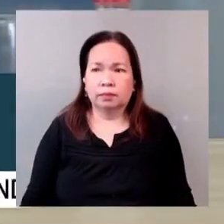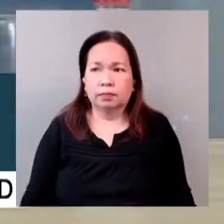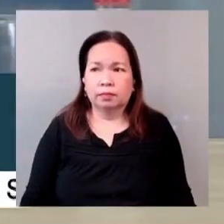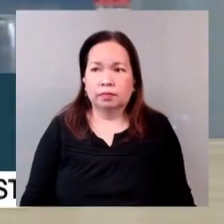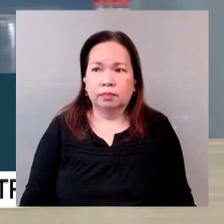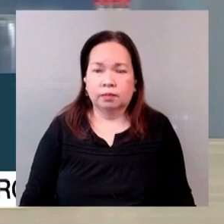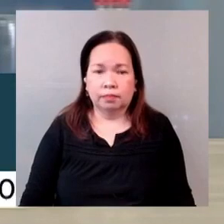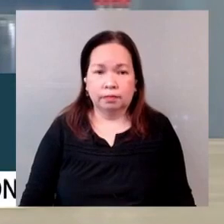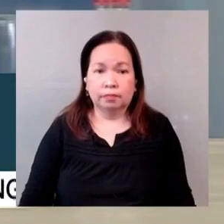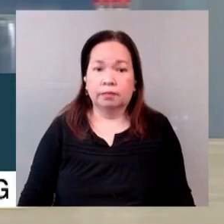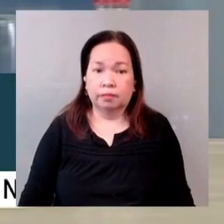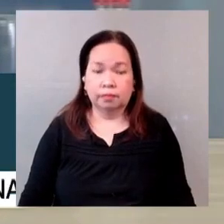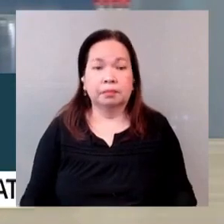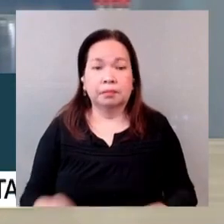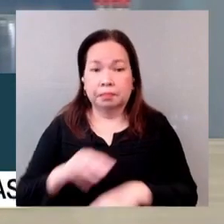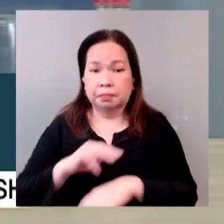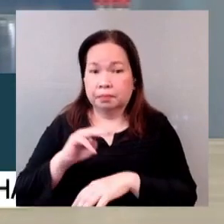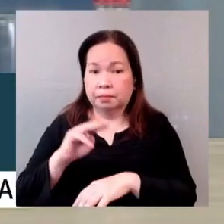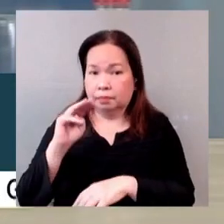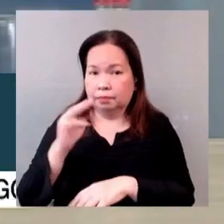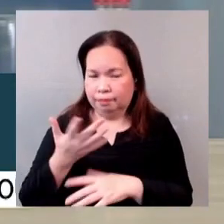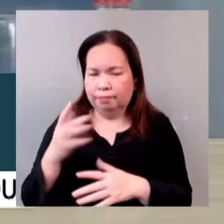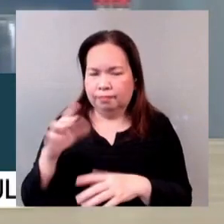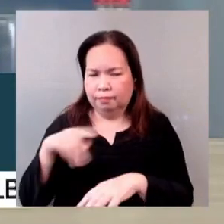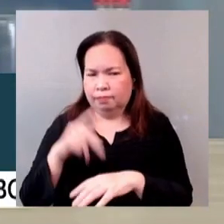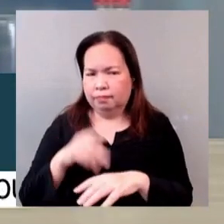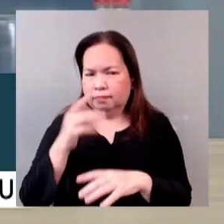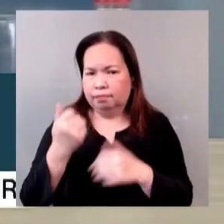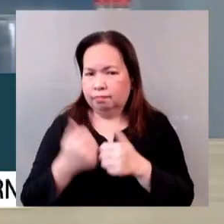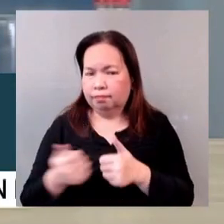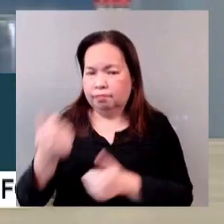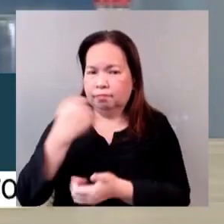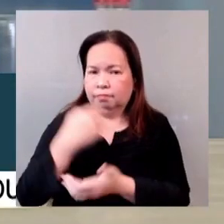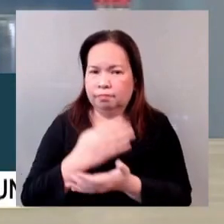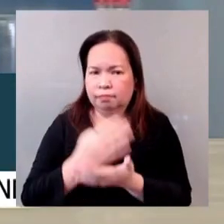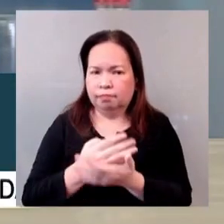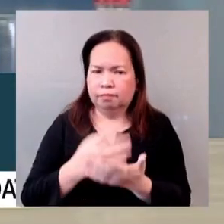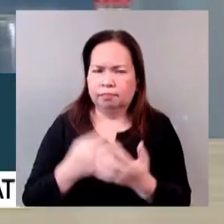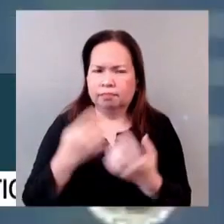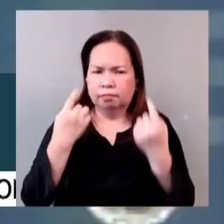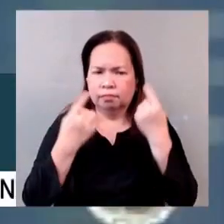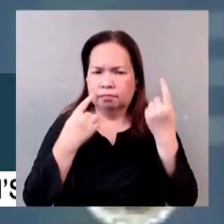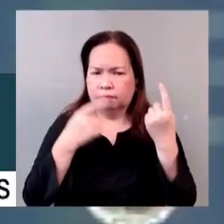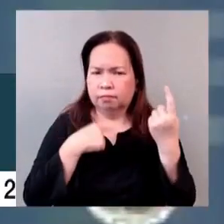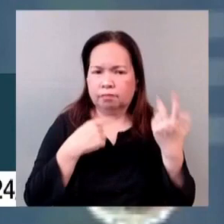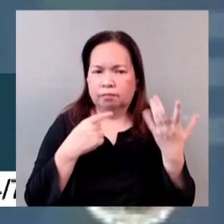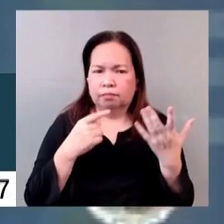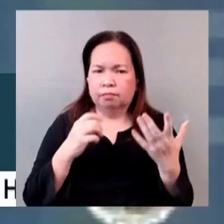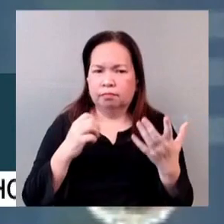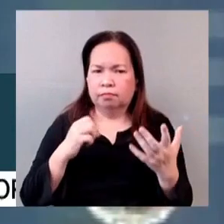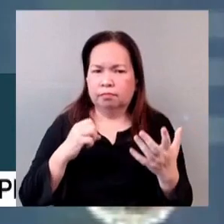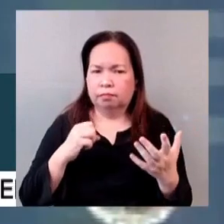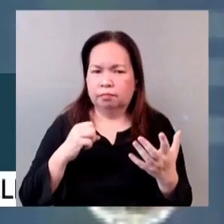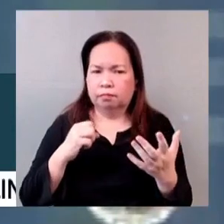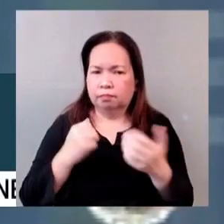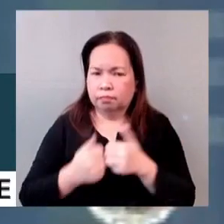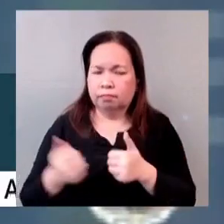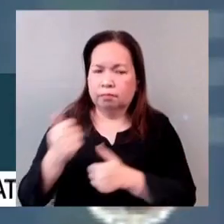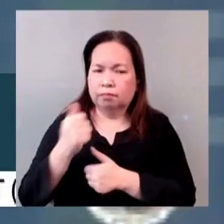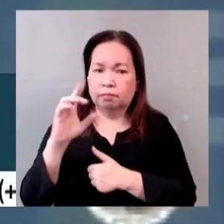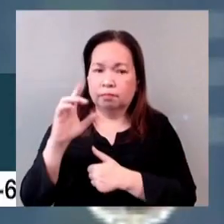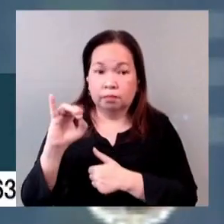Manila's finance chief earlier allayed concerns over the mandatory contributions. Secretary Benjamin Diokno said government is proposing a